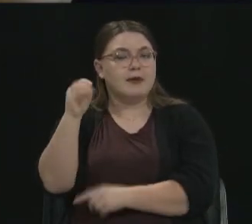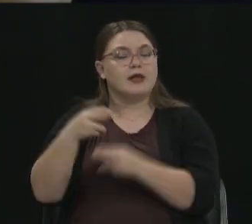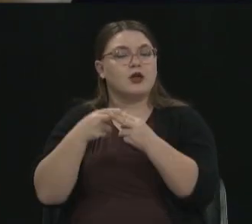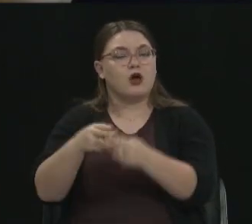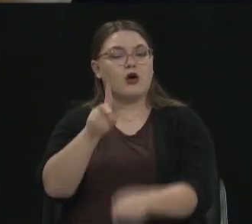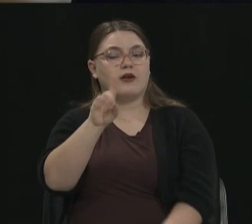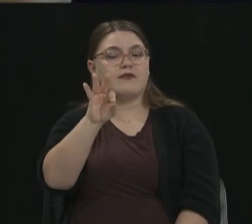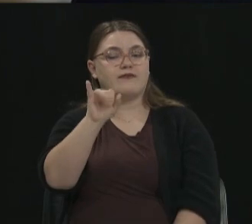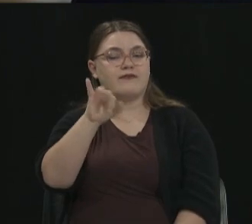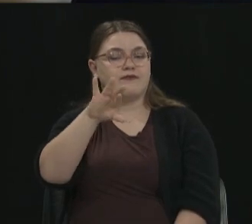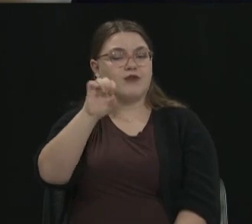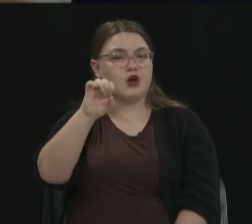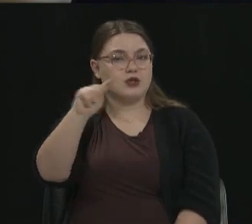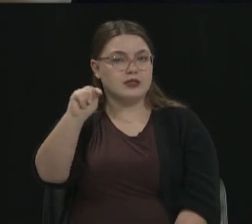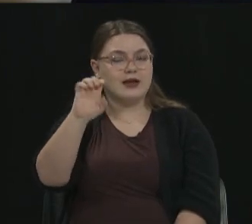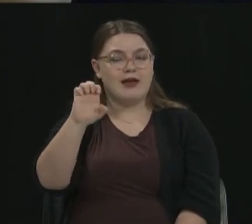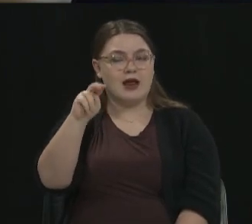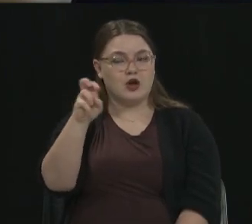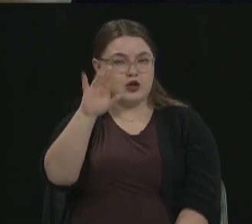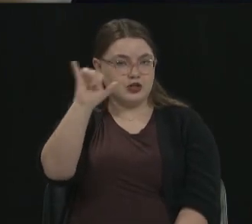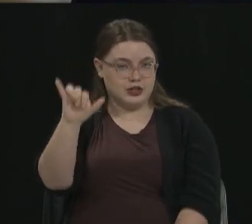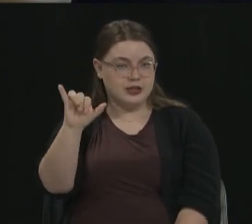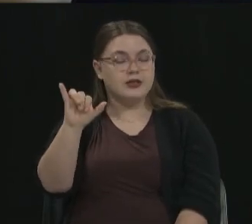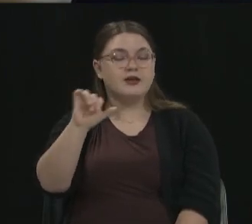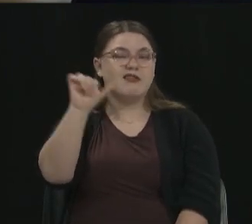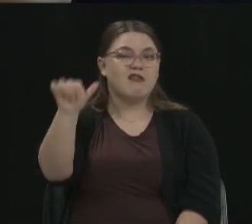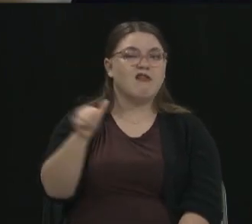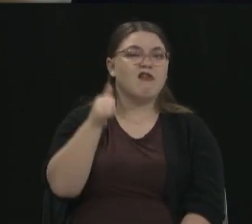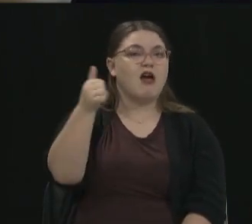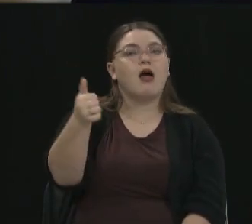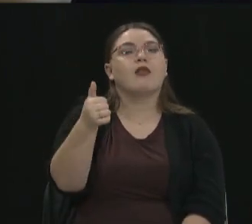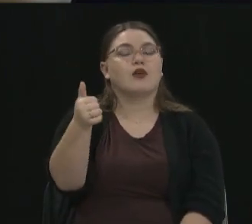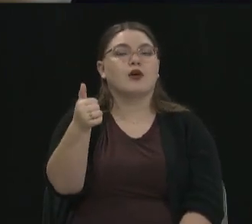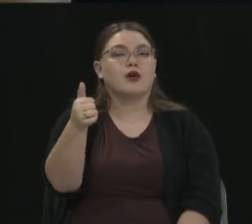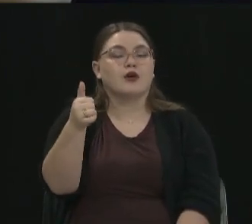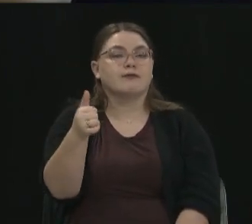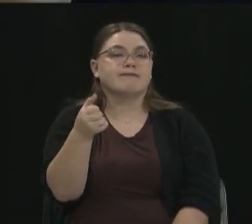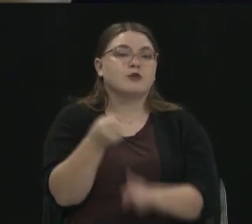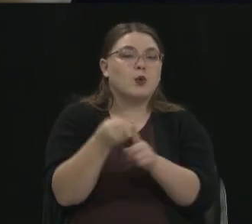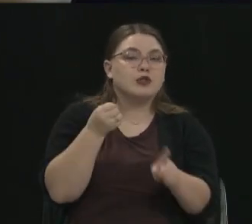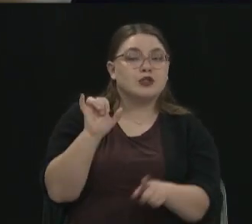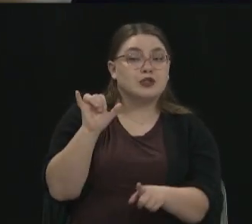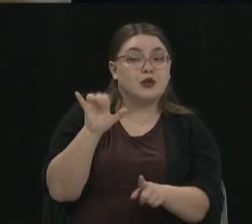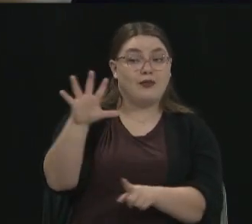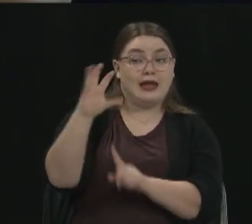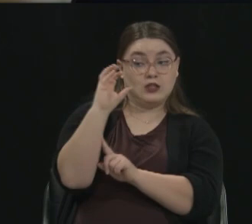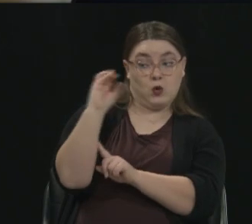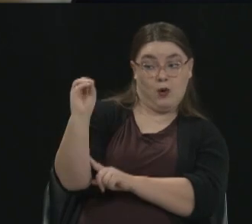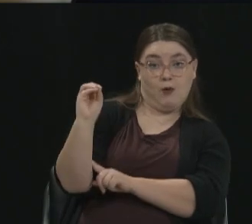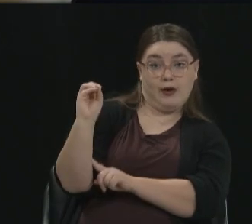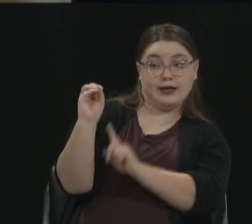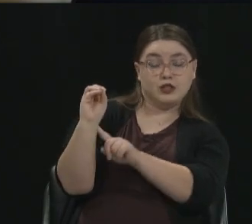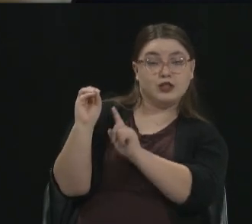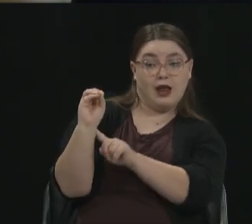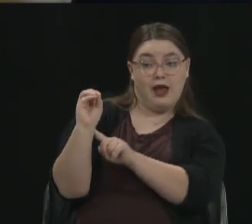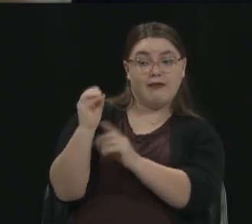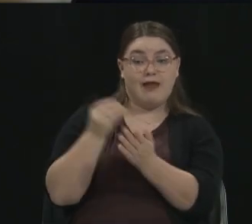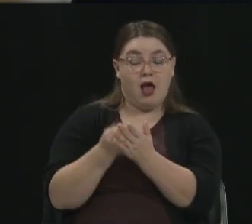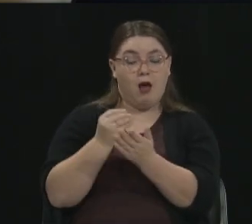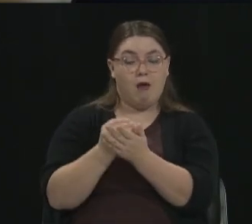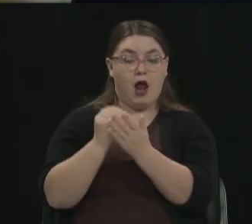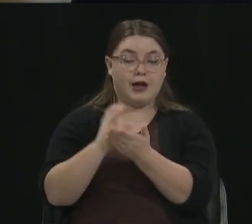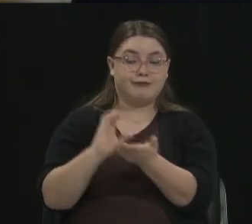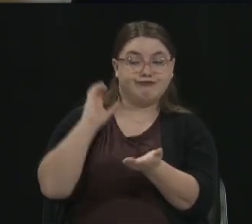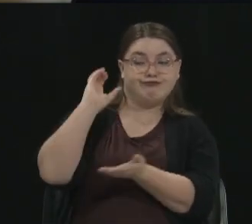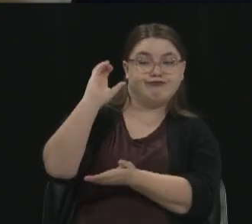too. And so straight from a corporation, which you can do after Citizens United. And they gave a